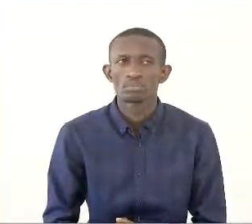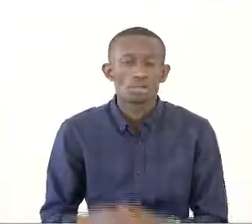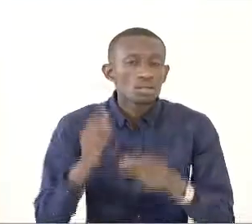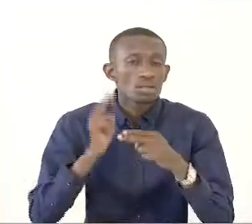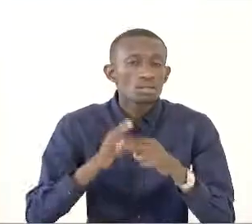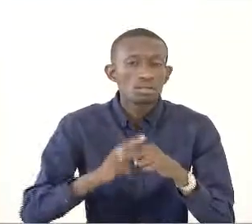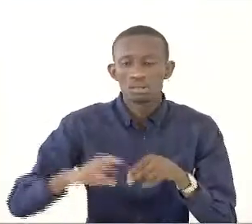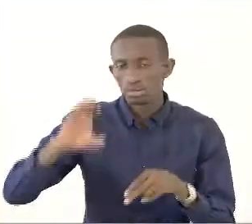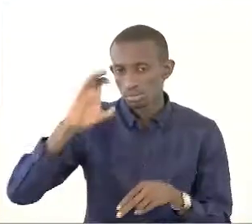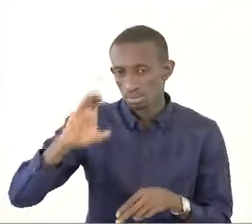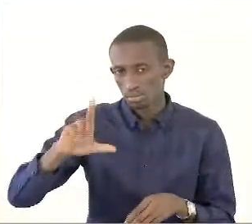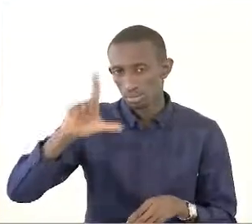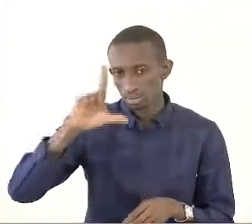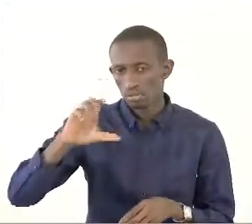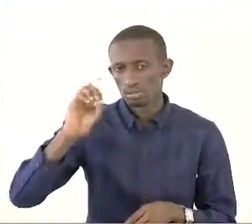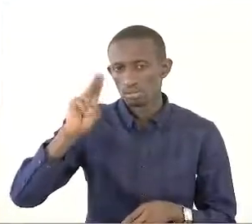chamber.